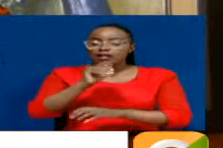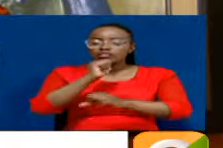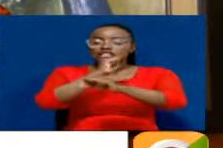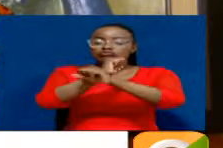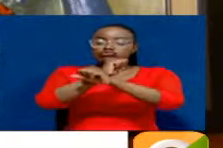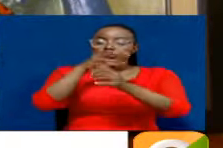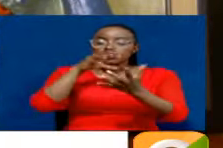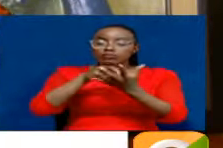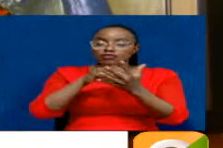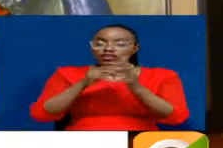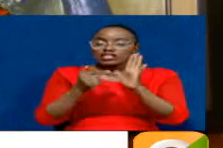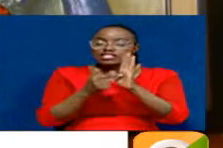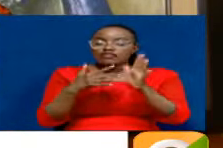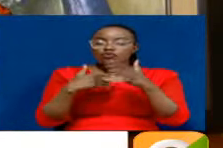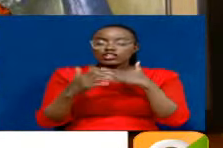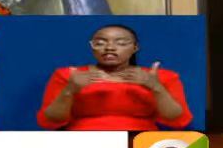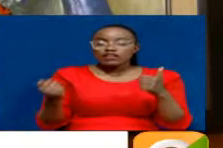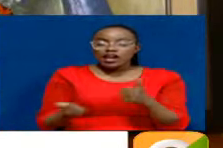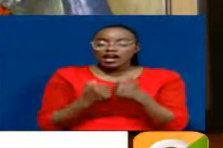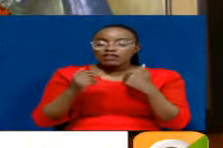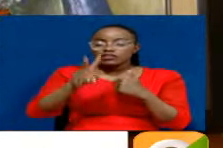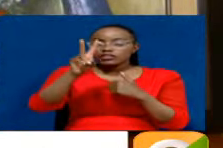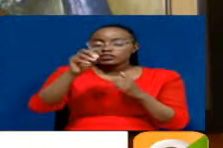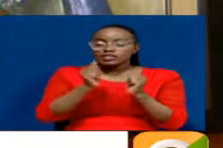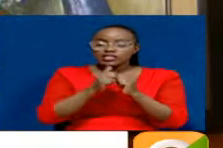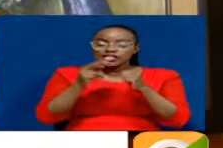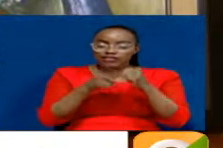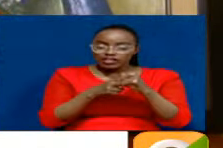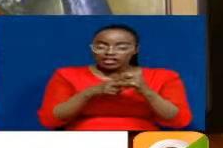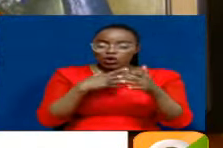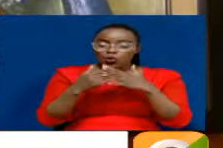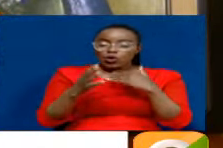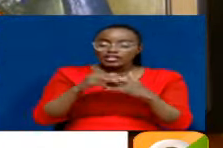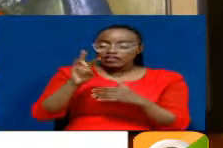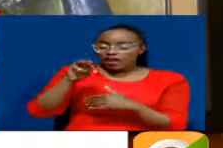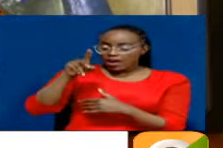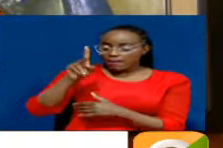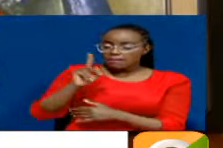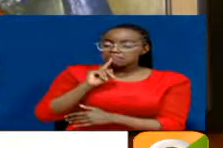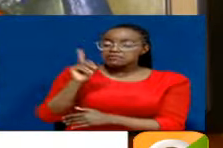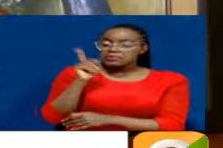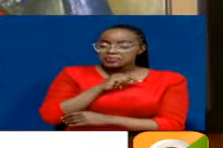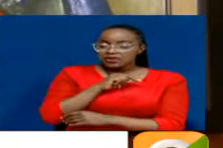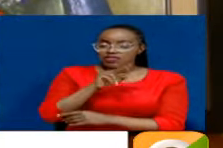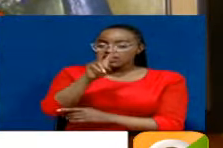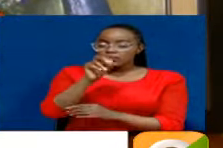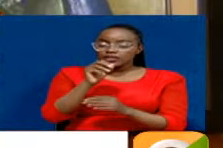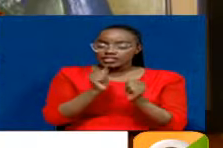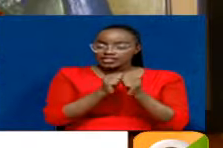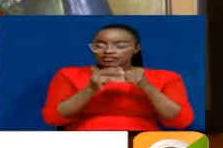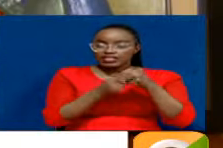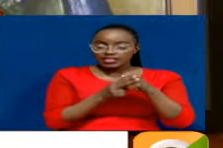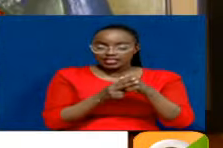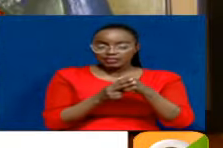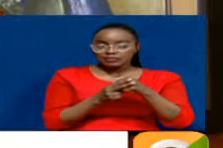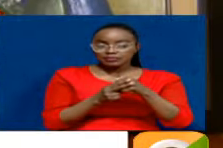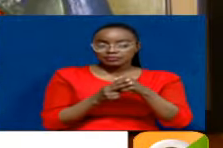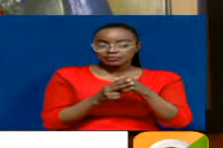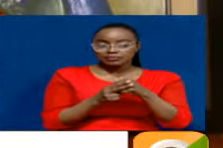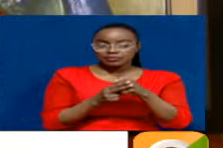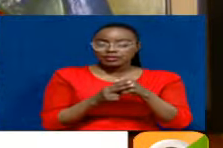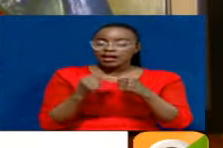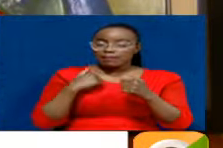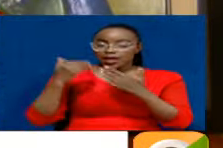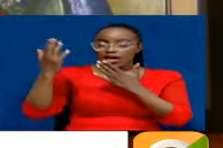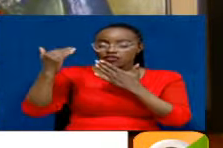prevent situations like happened in 2017. What Moses Kuria is saying, that in 2017,